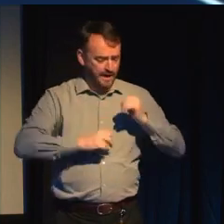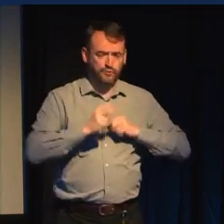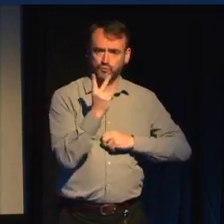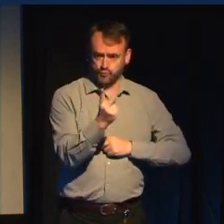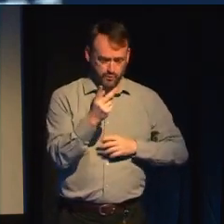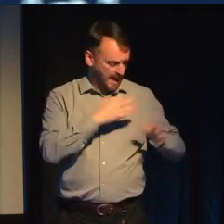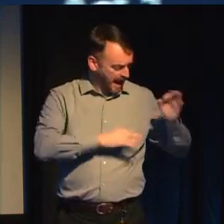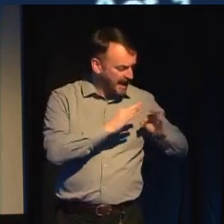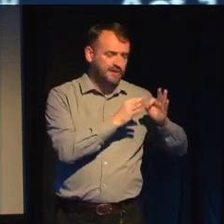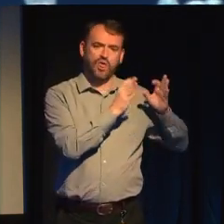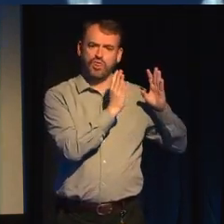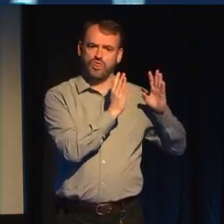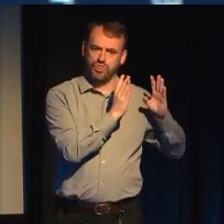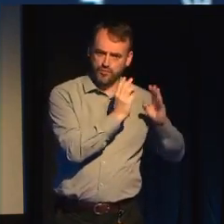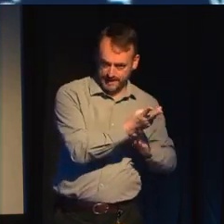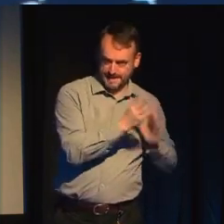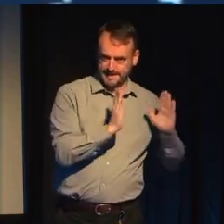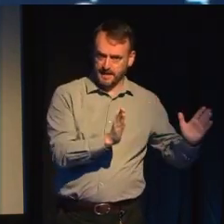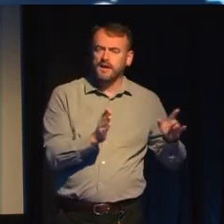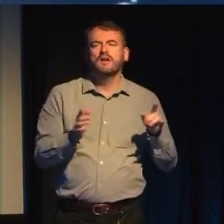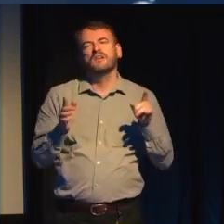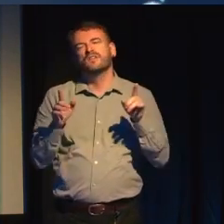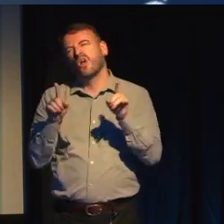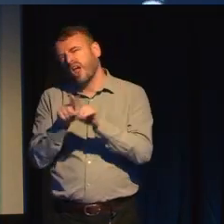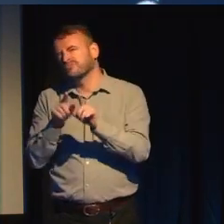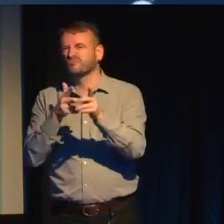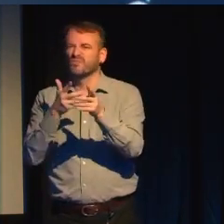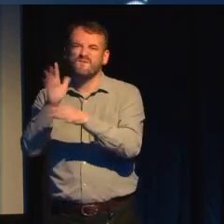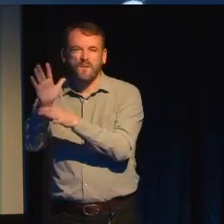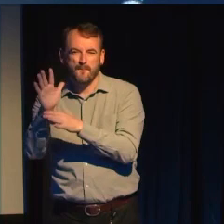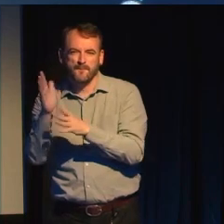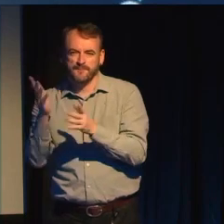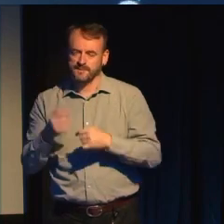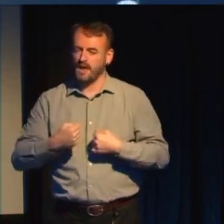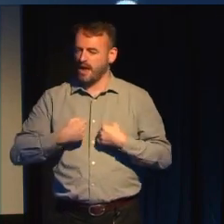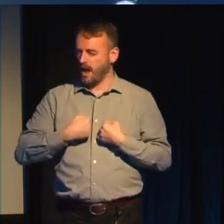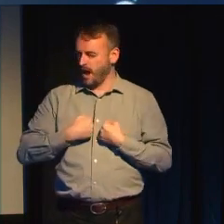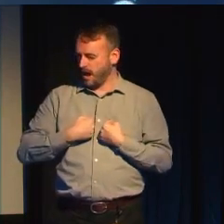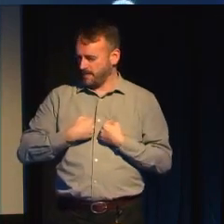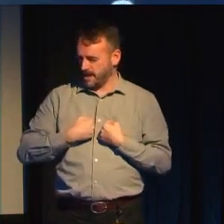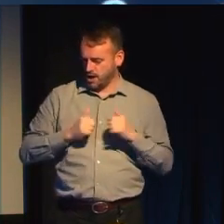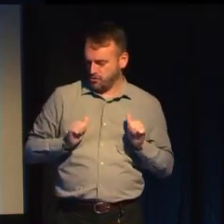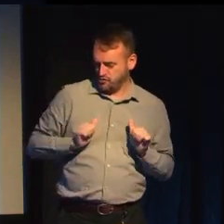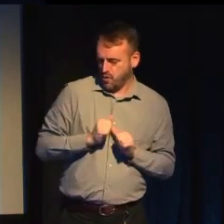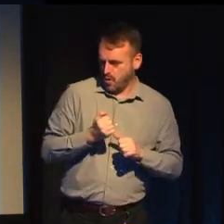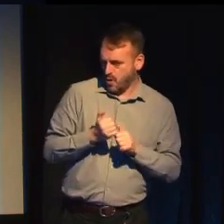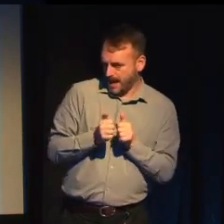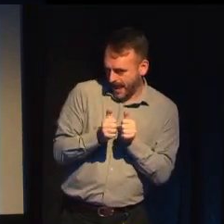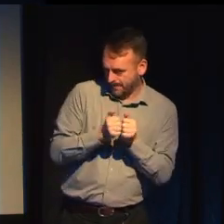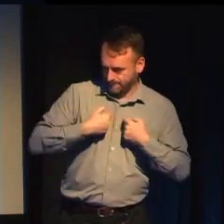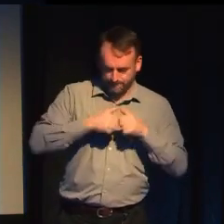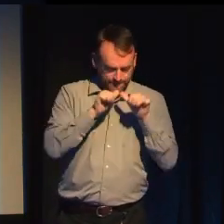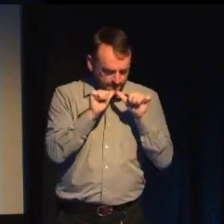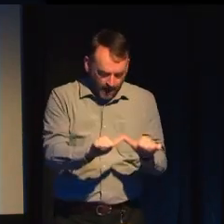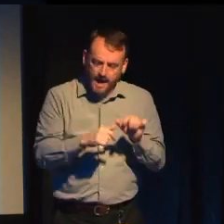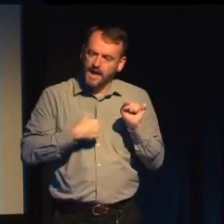careering towards the end. I'm a great fan of slightly shorter games where this structure generally works, because if you